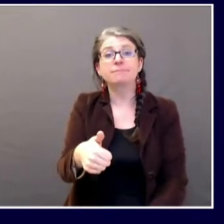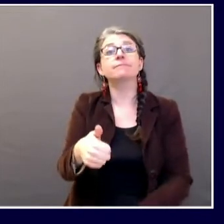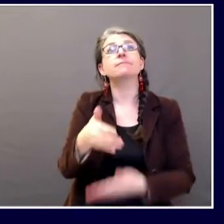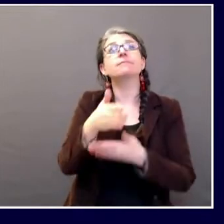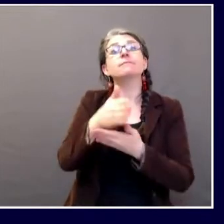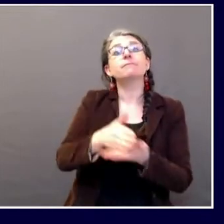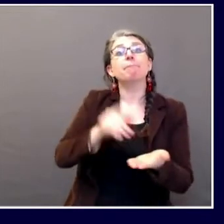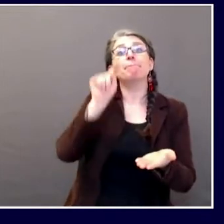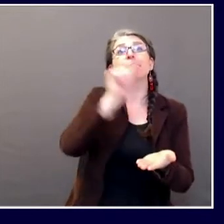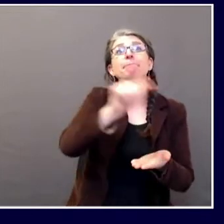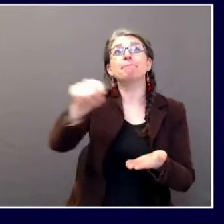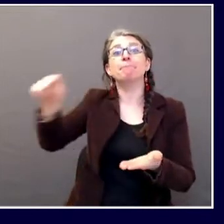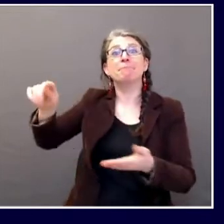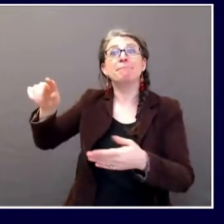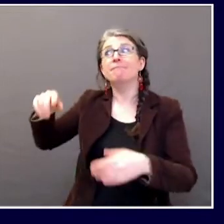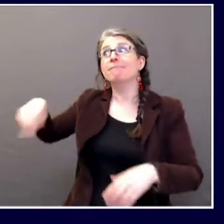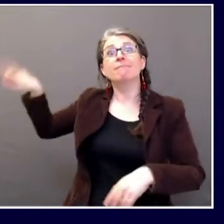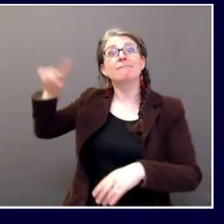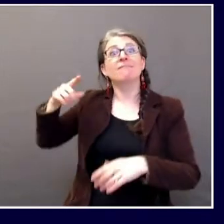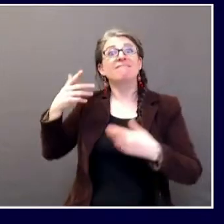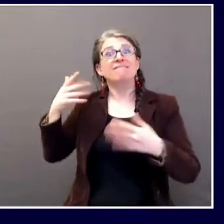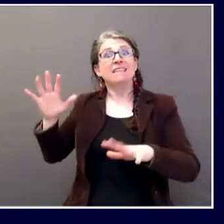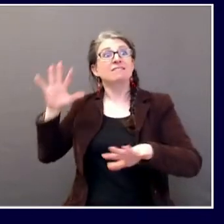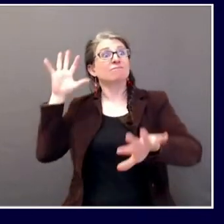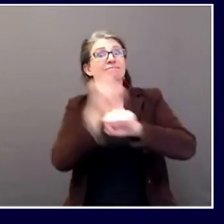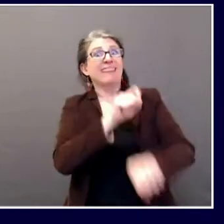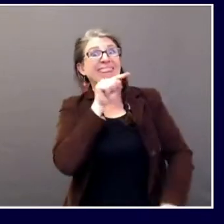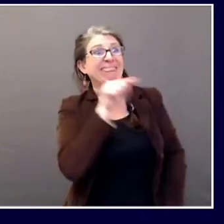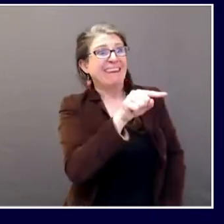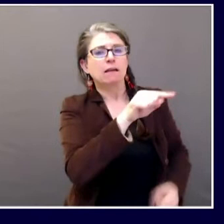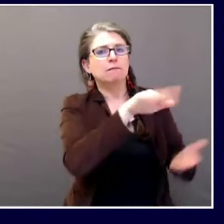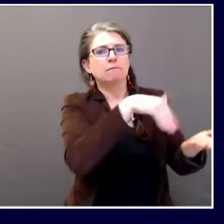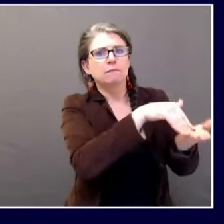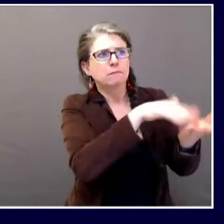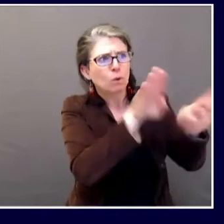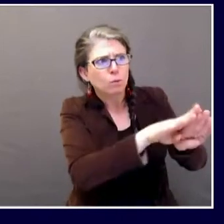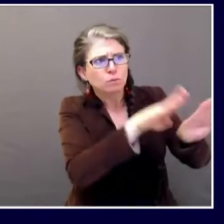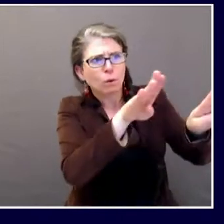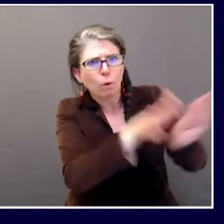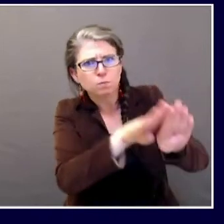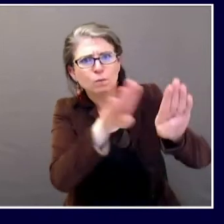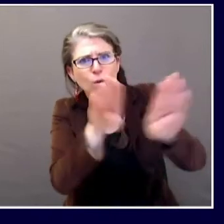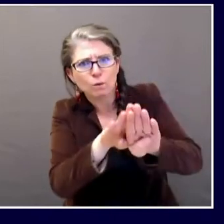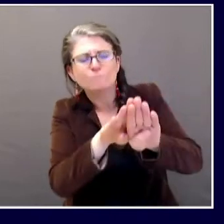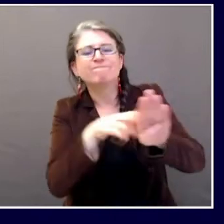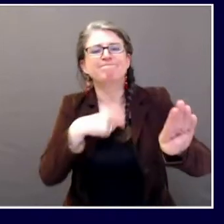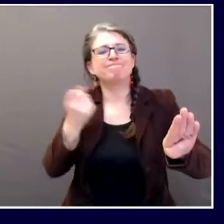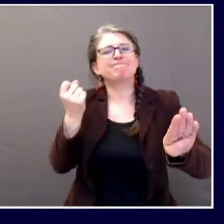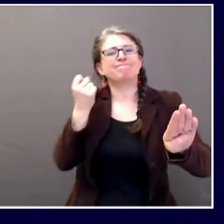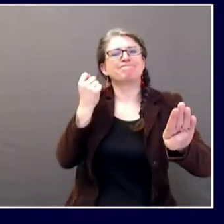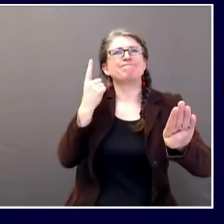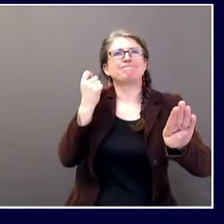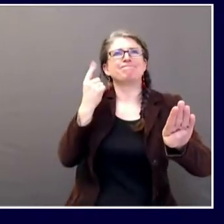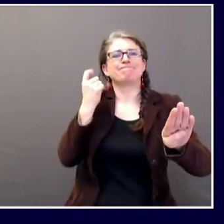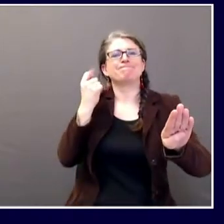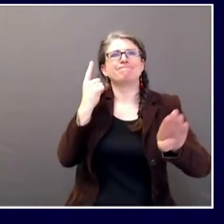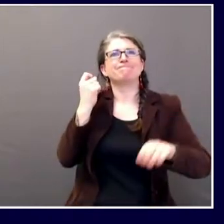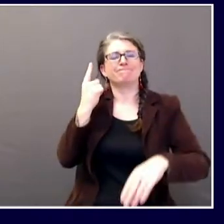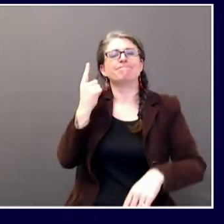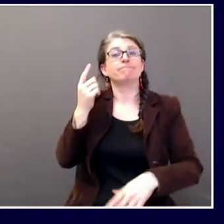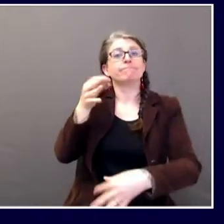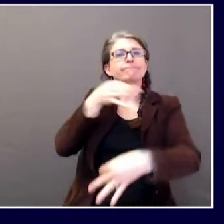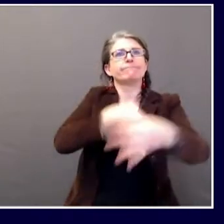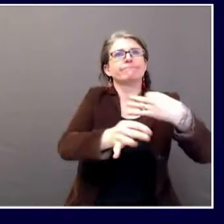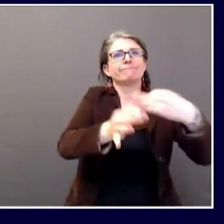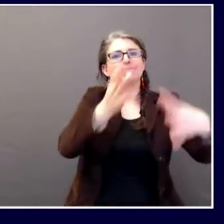those sites to make sure that they can resume vaccines and vaccinations as quickly as possible with the supply that they are hopefully going